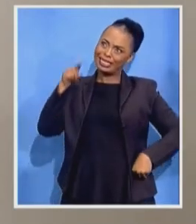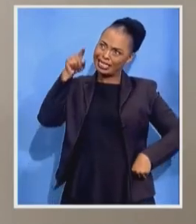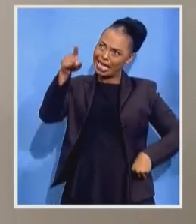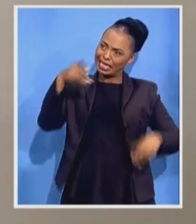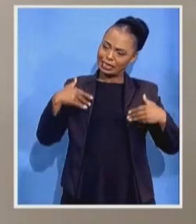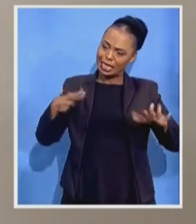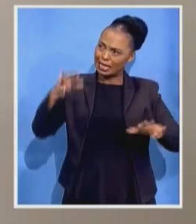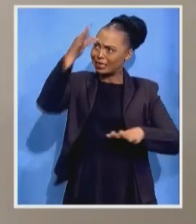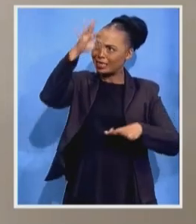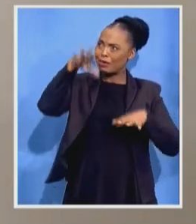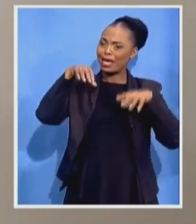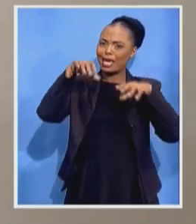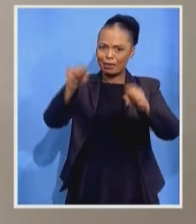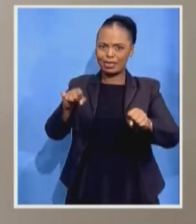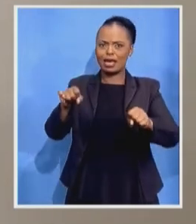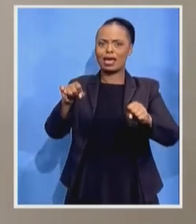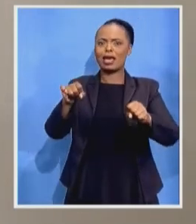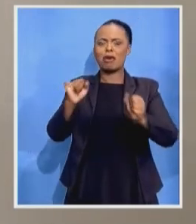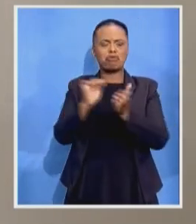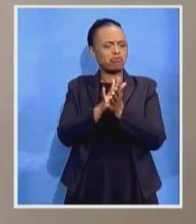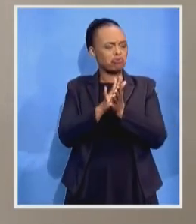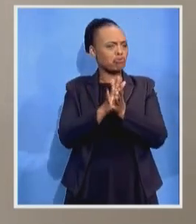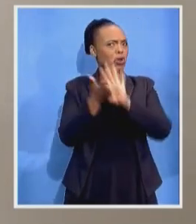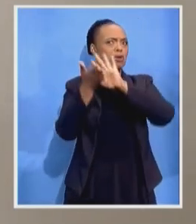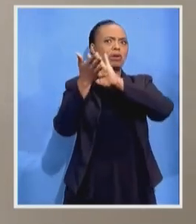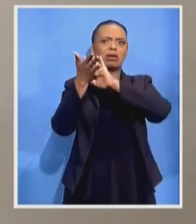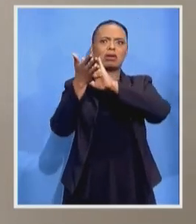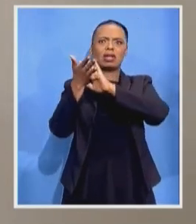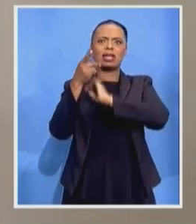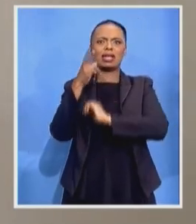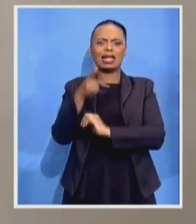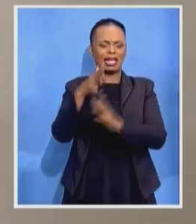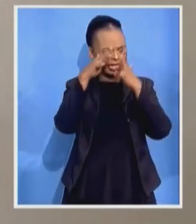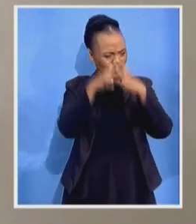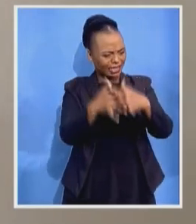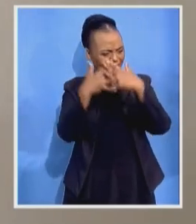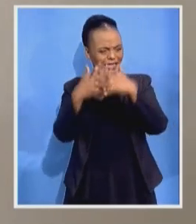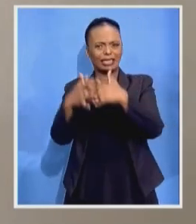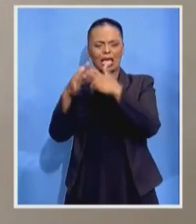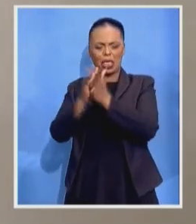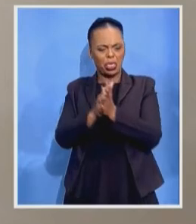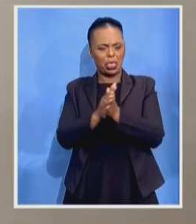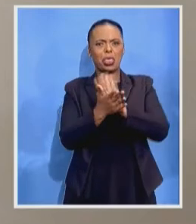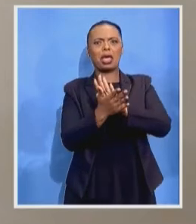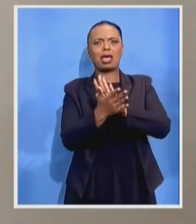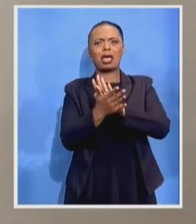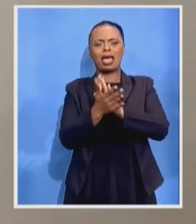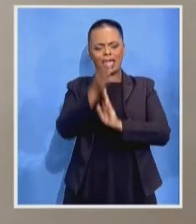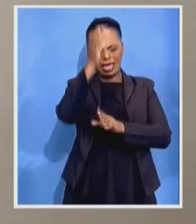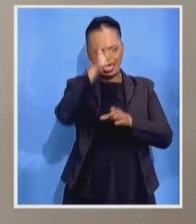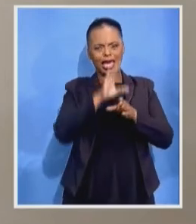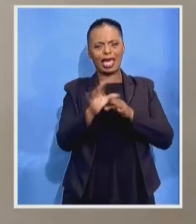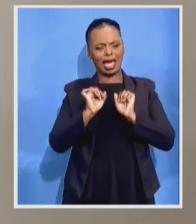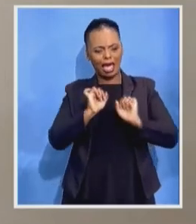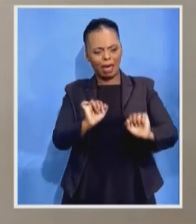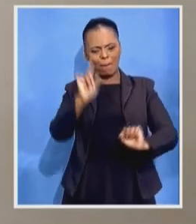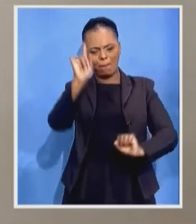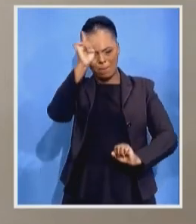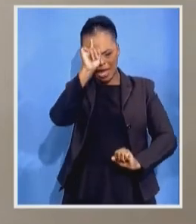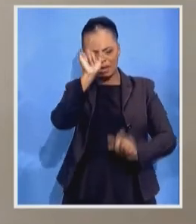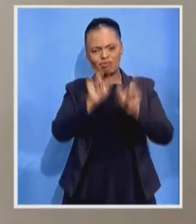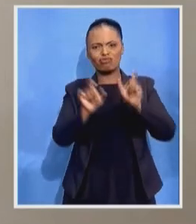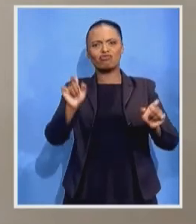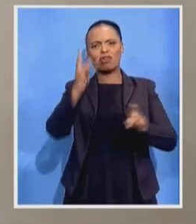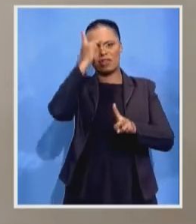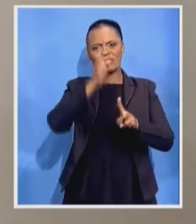destroying careers of many black professionals and managers. It's a matter that we are concerned